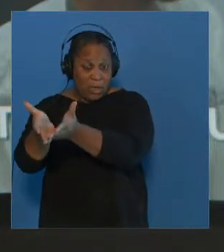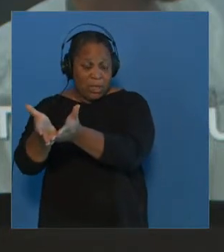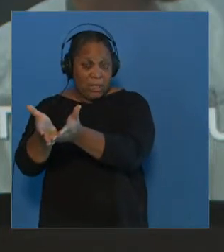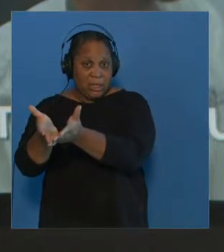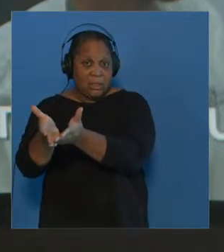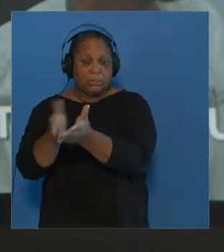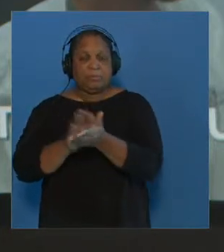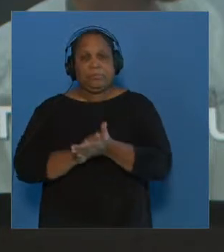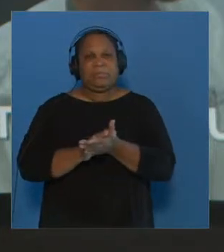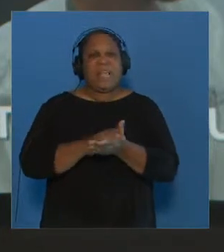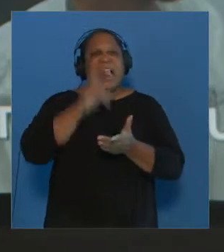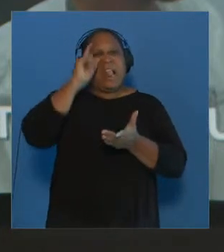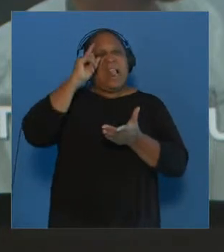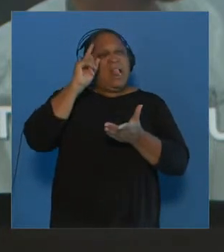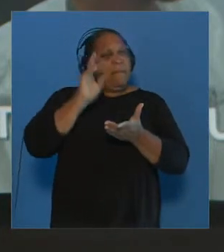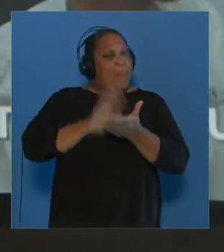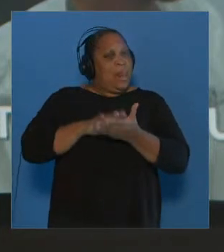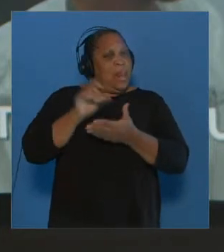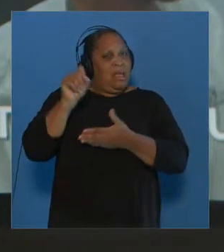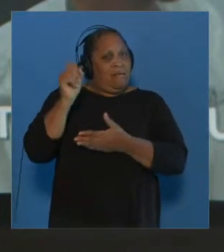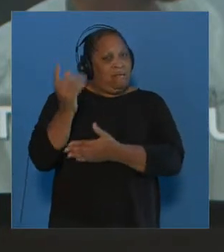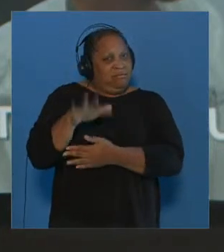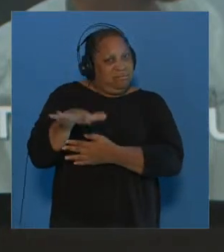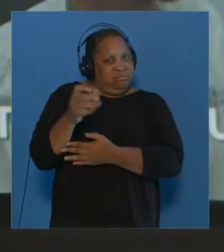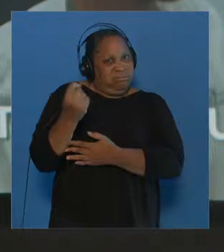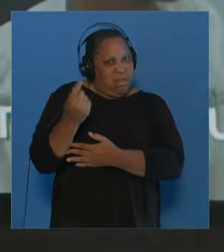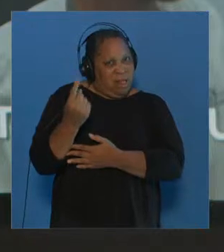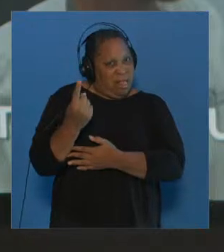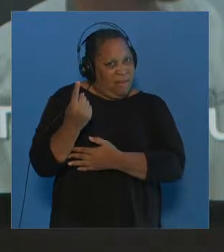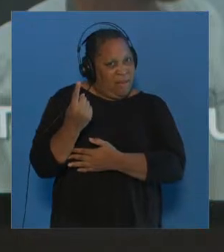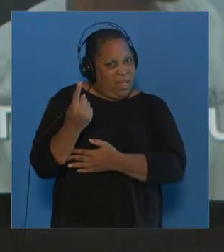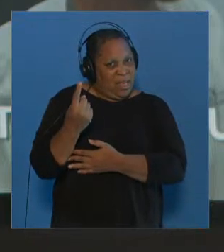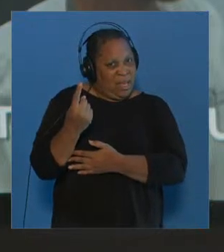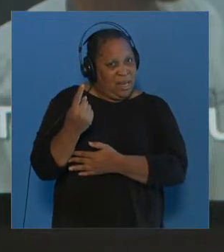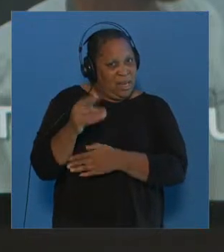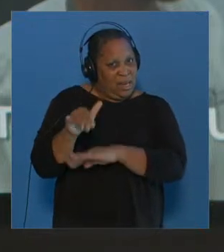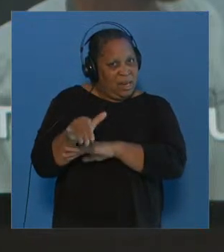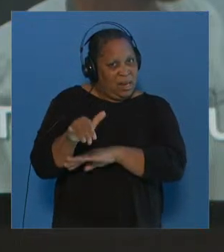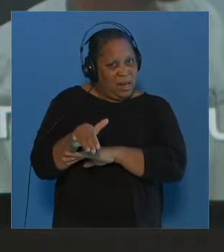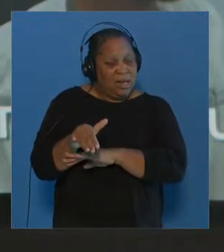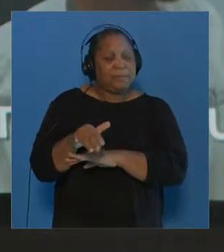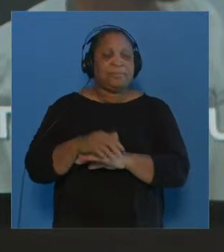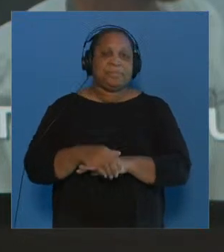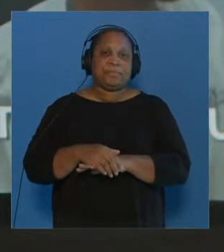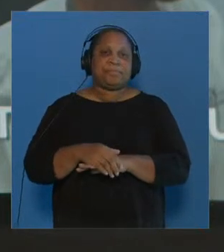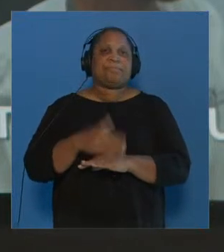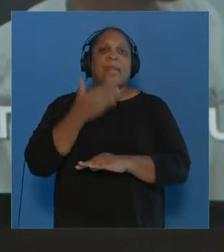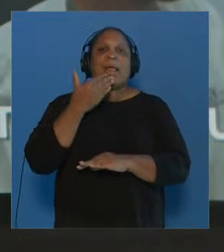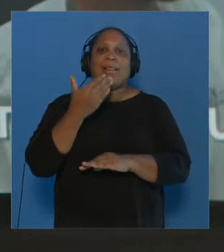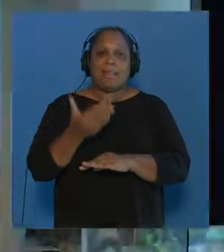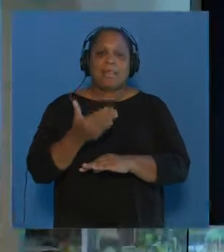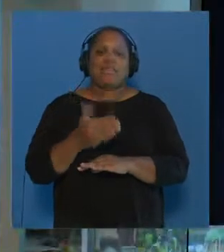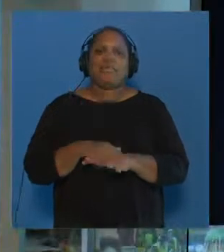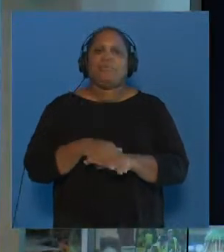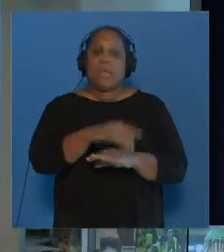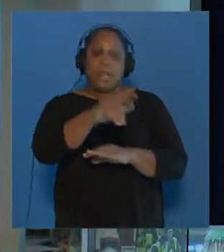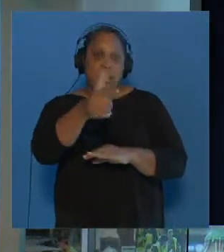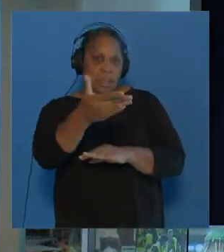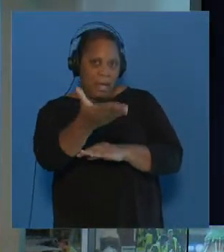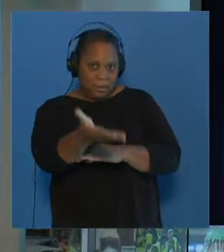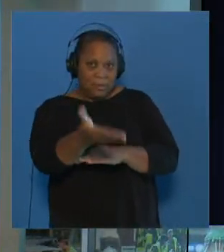believe, is 11 o'clock. You have to be off the water. Okay, thank you. My next question will go to you,